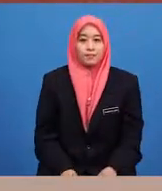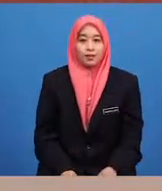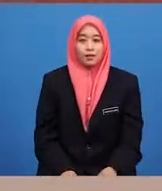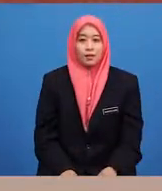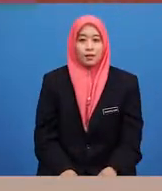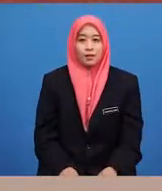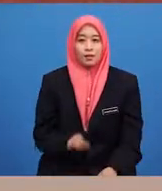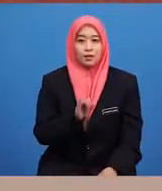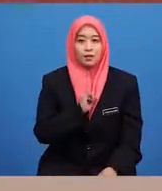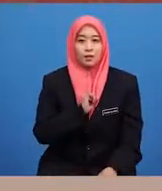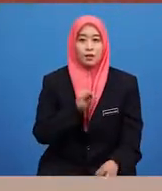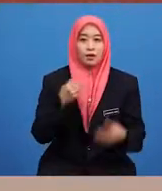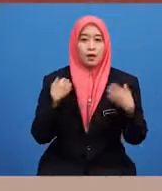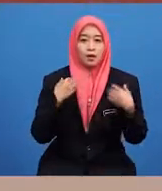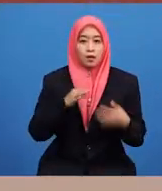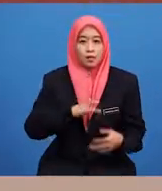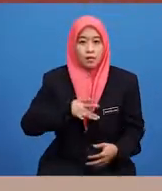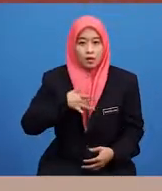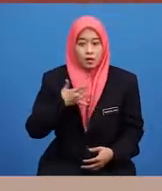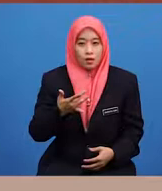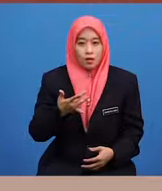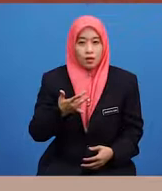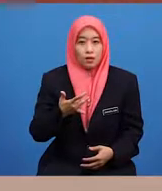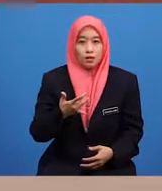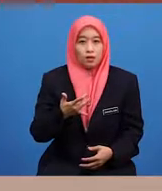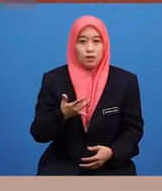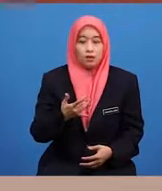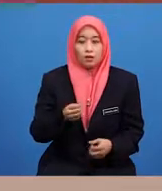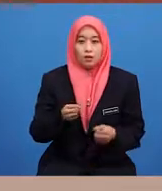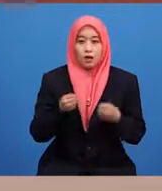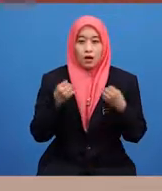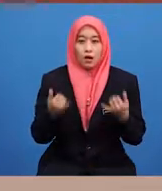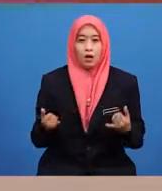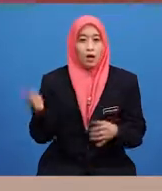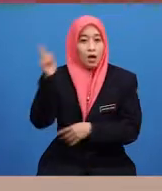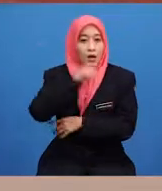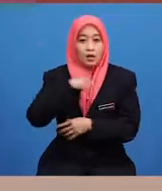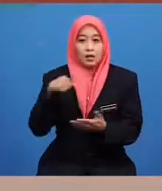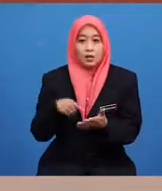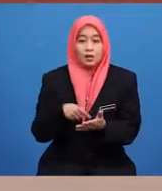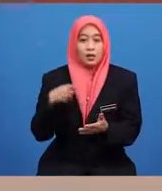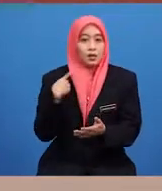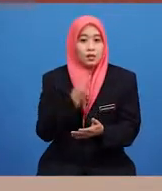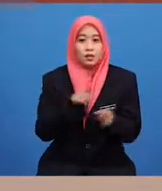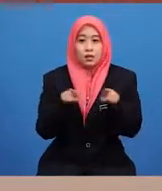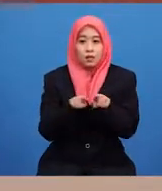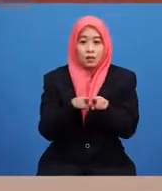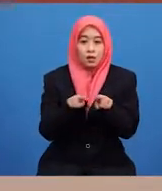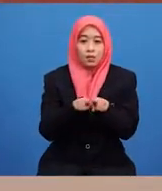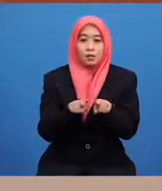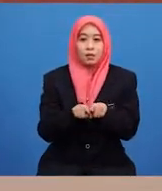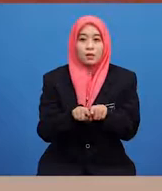I have a feeling that we are definitely going to have a lot of fun today. Joining me in